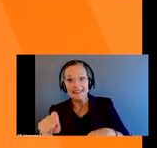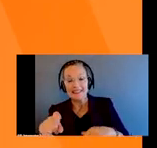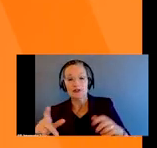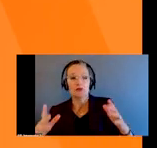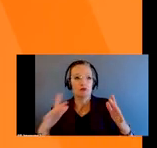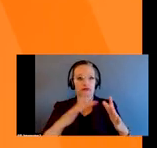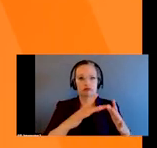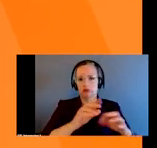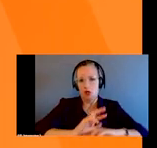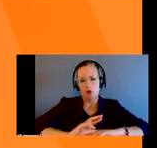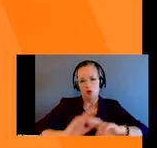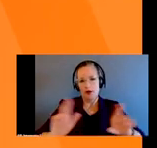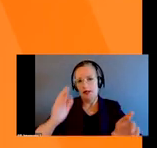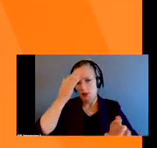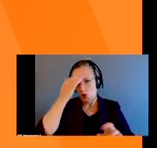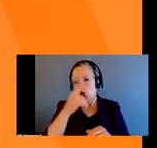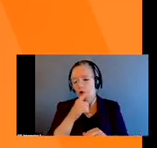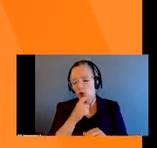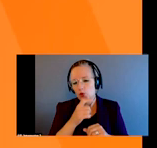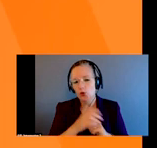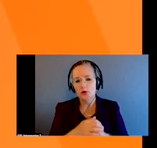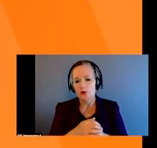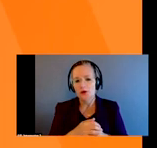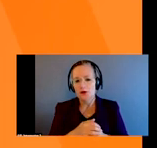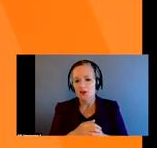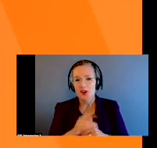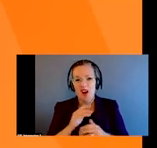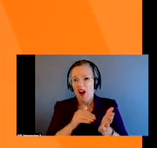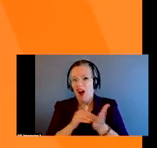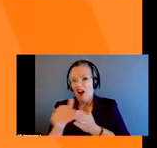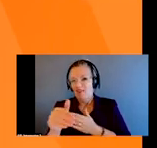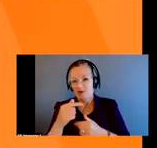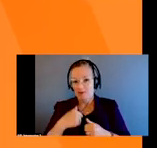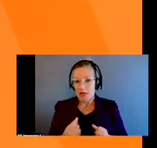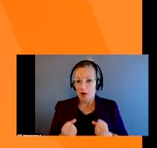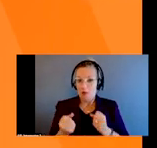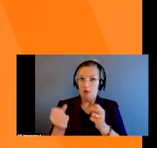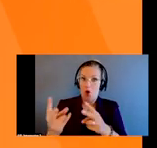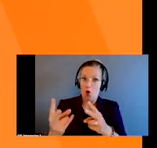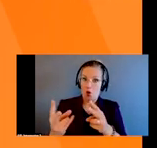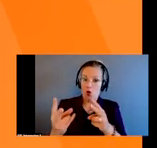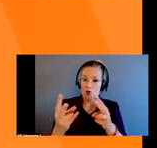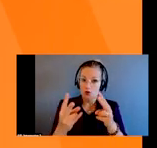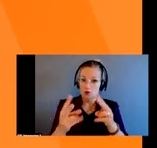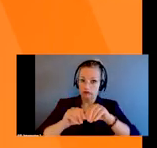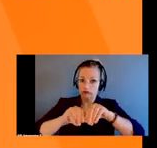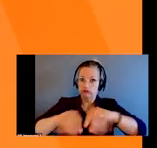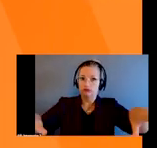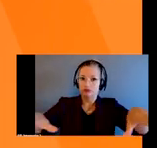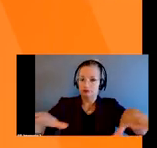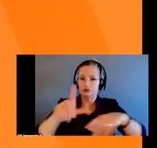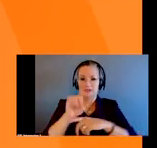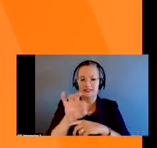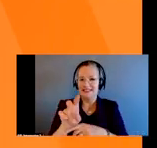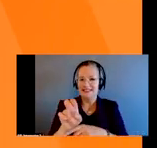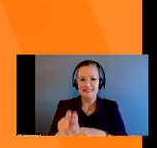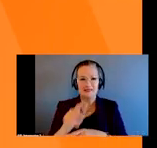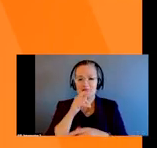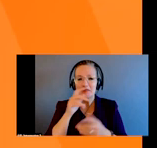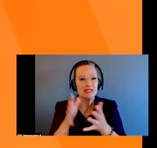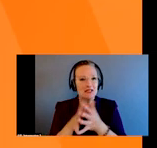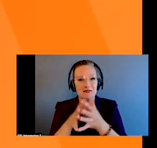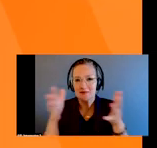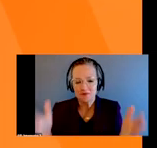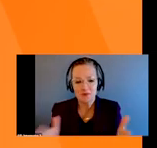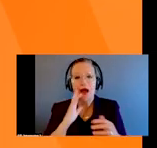actually using this platform is not actually posting out into the world. I'm direct messaging the people that I've already interacted with within a